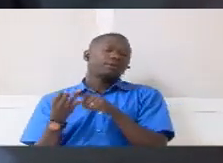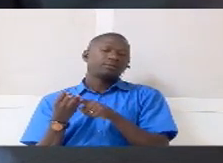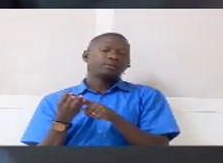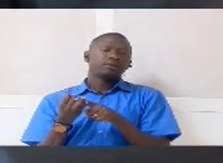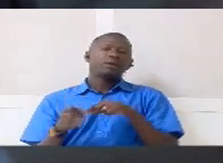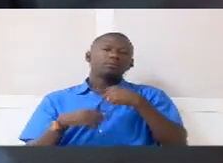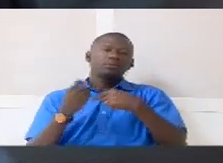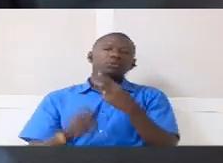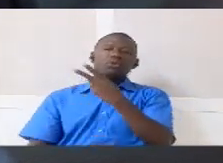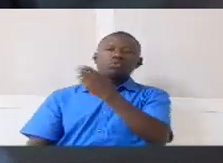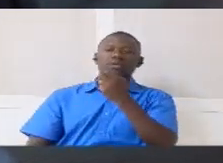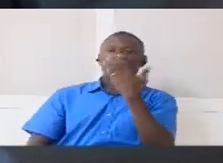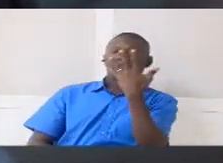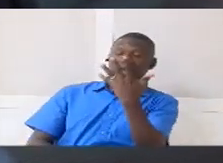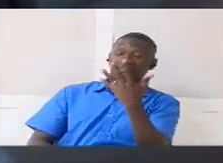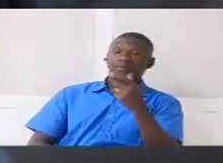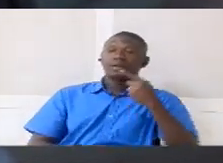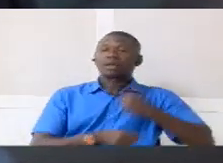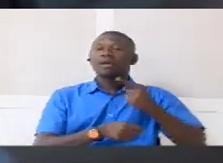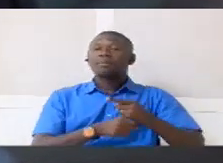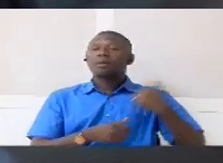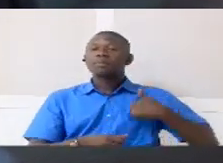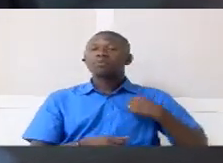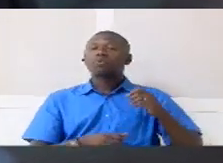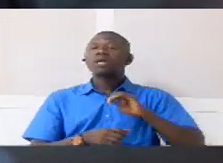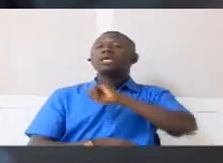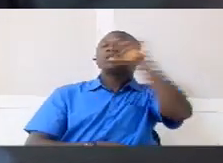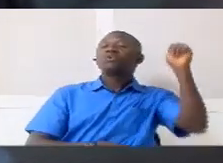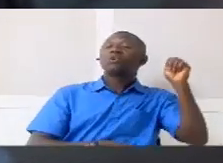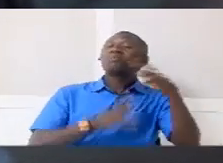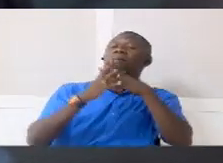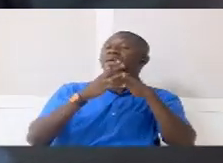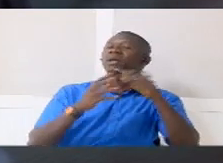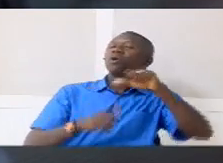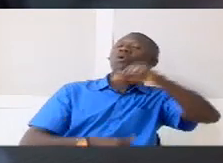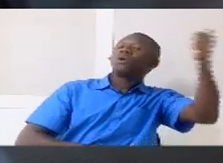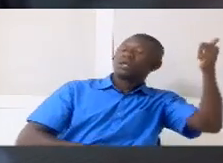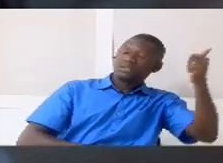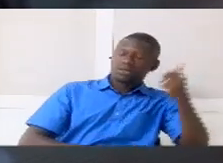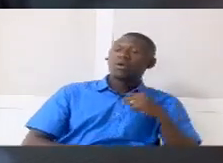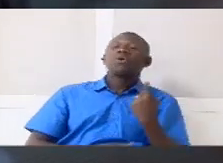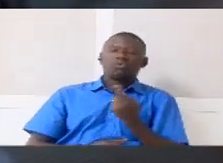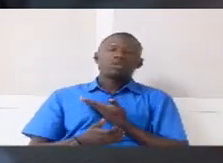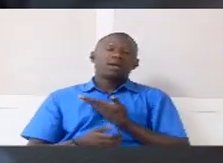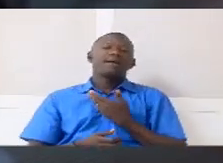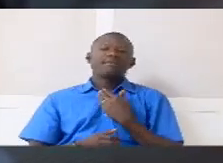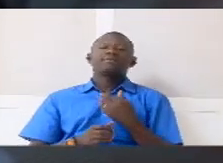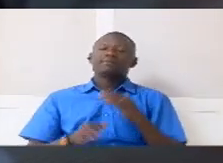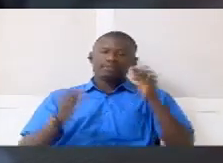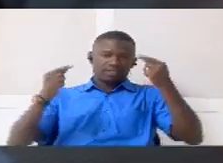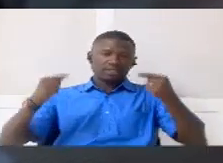25 Gambian diaspora witnesses had also testified via video link.